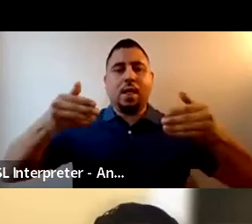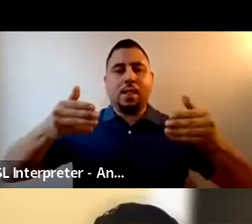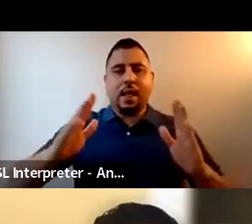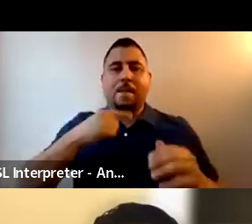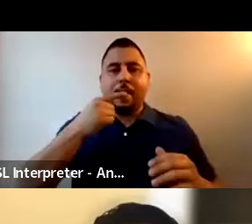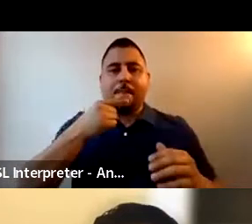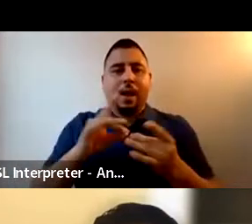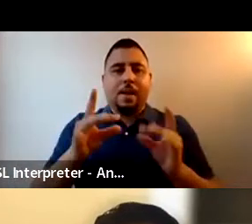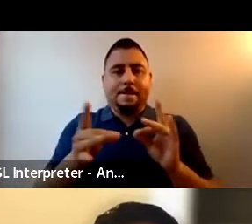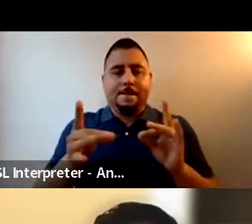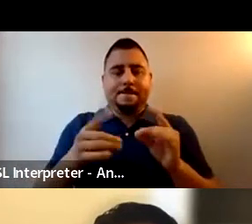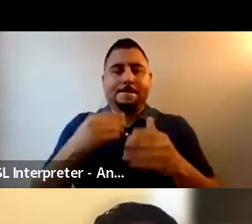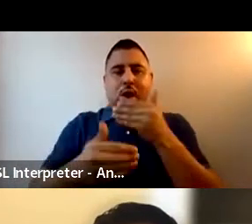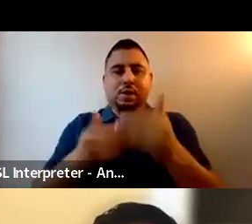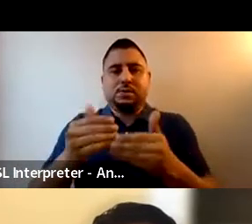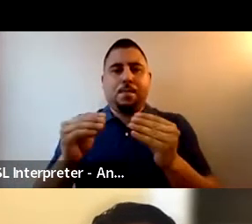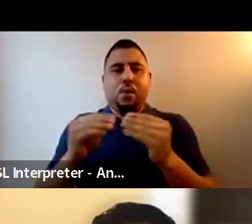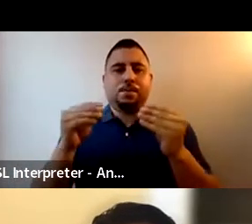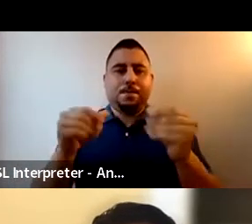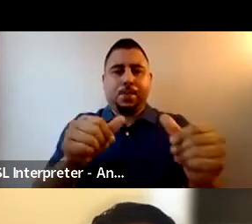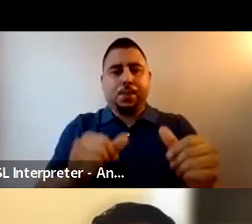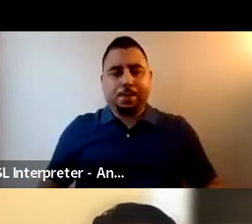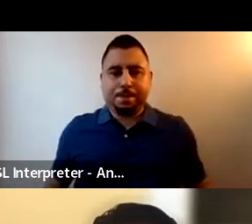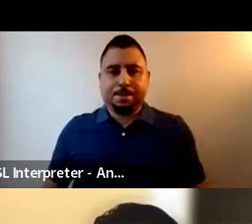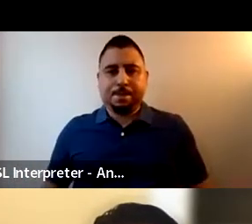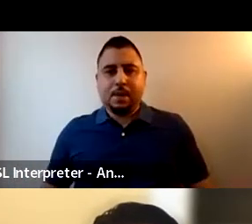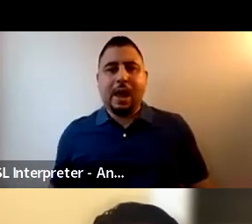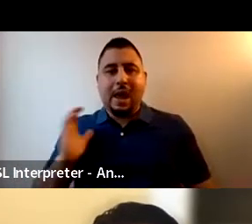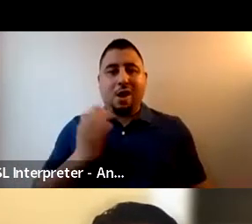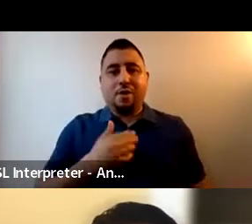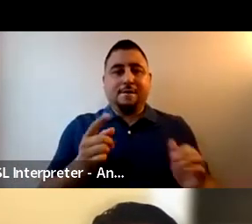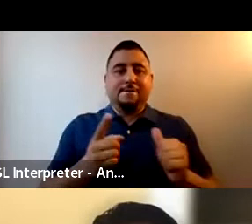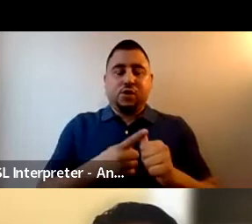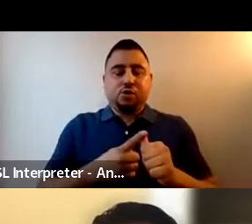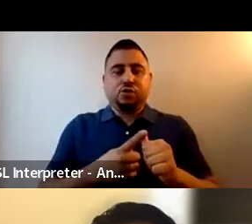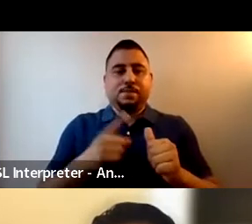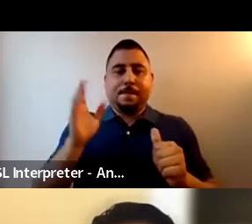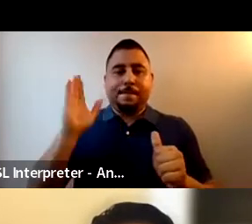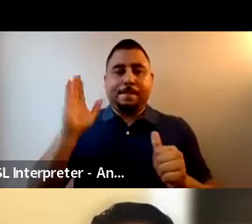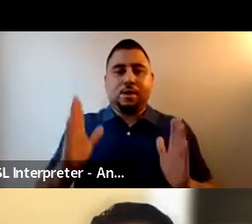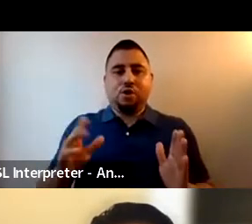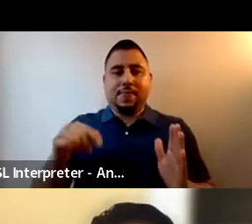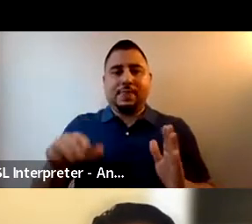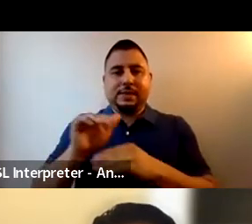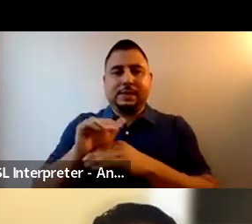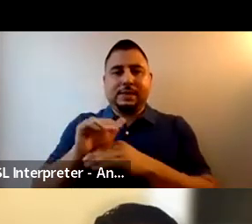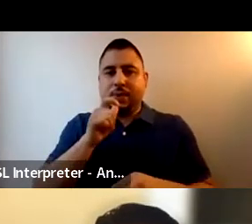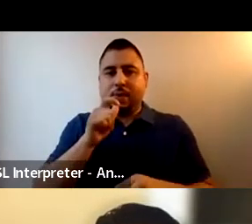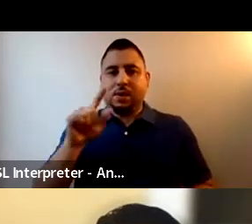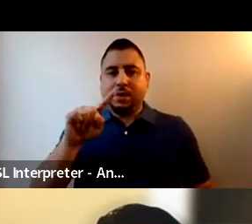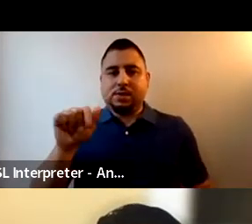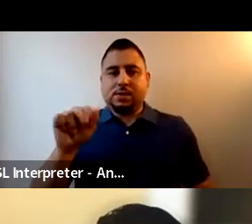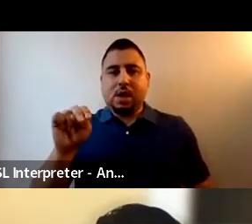public comment process to move smoothly. Our first registered speaker for this evening is